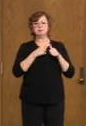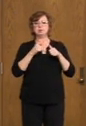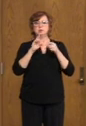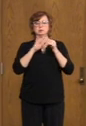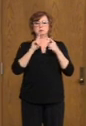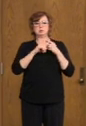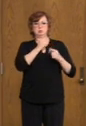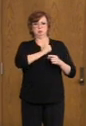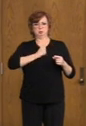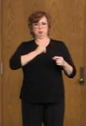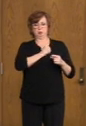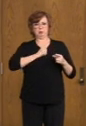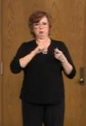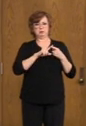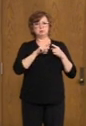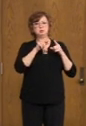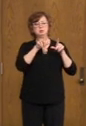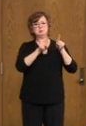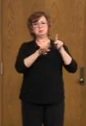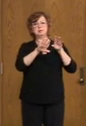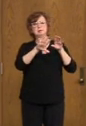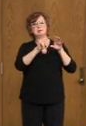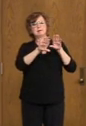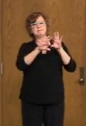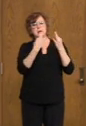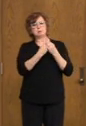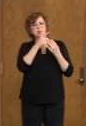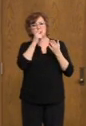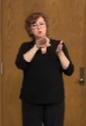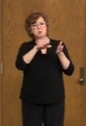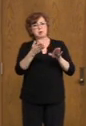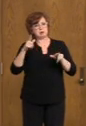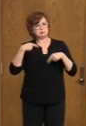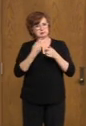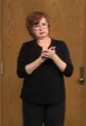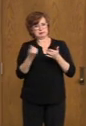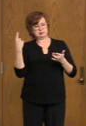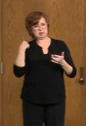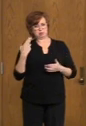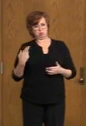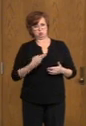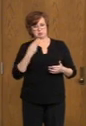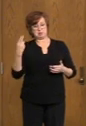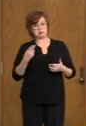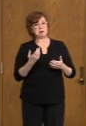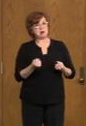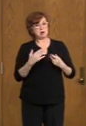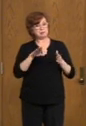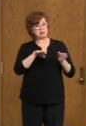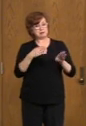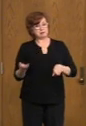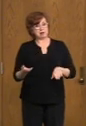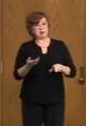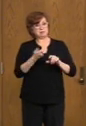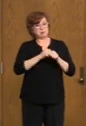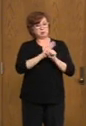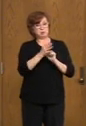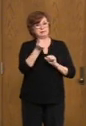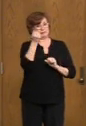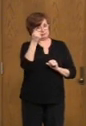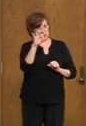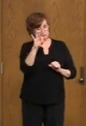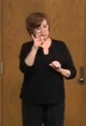to those who have passed away since we last were here, and that is 19 people who've passed away due to COVID-19. And again,